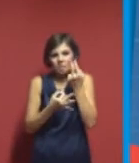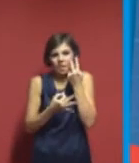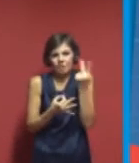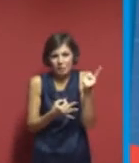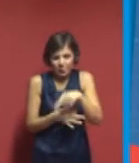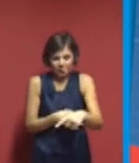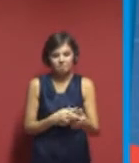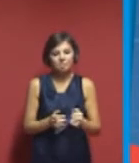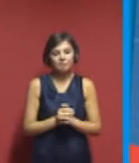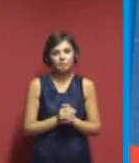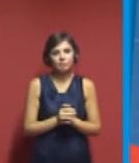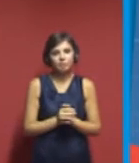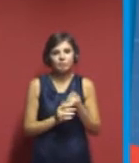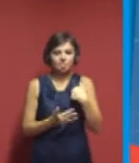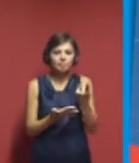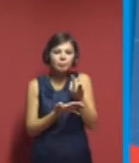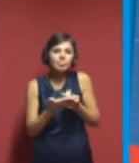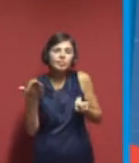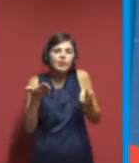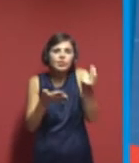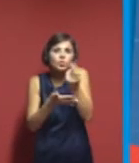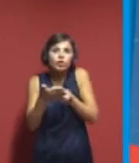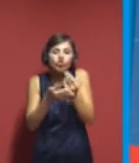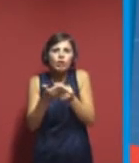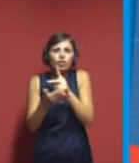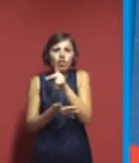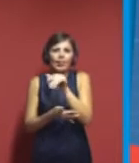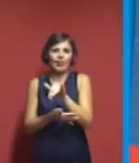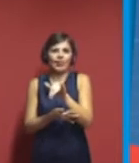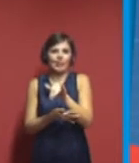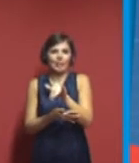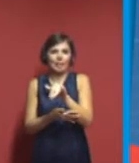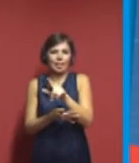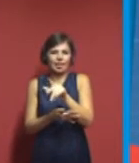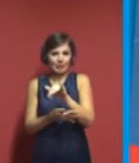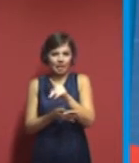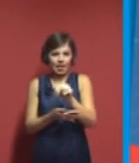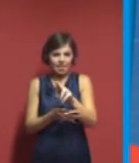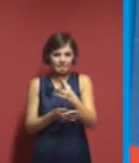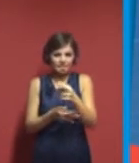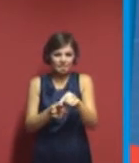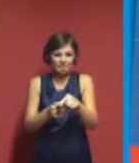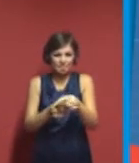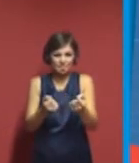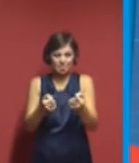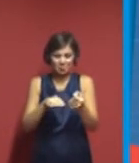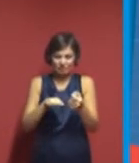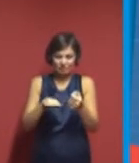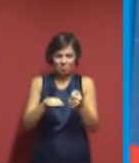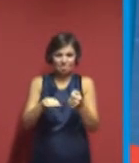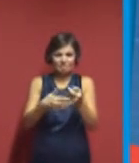to finish my high-resolution 3D LiDAR. It will have almost the same resolution in the Velodin 3D LiDAR, about 1 megapixel per second,